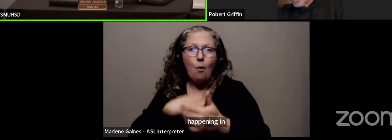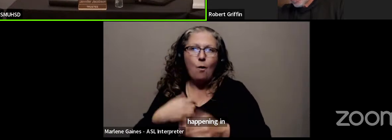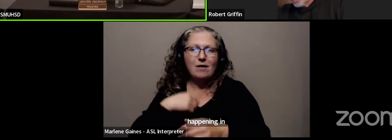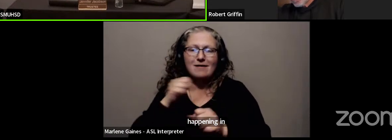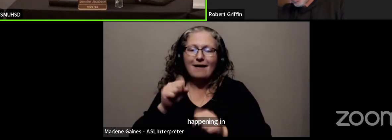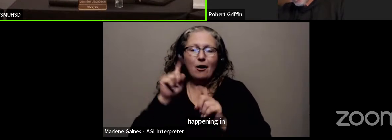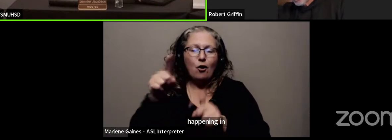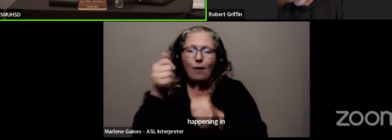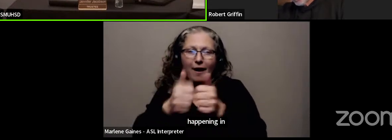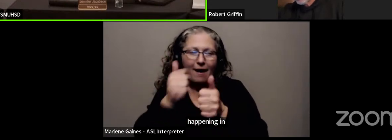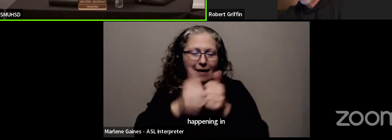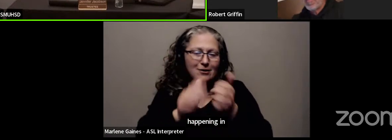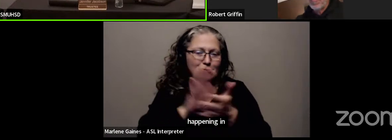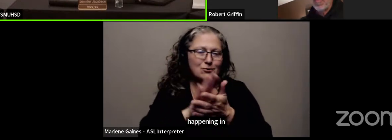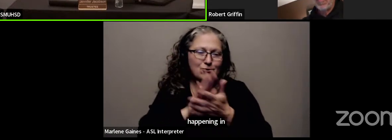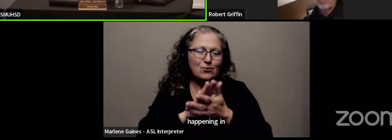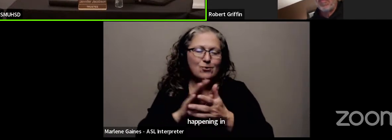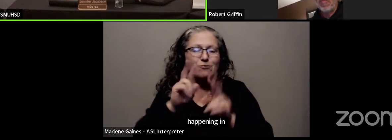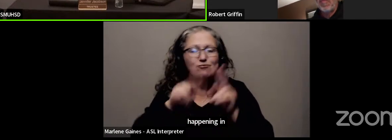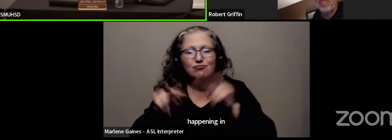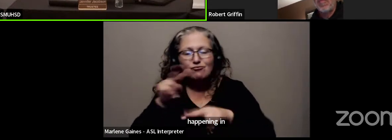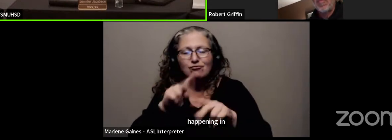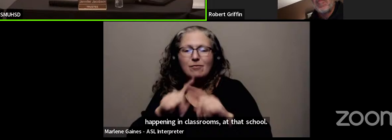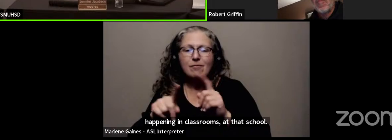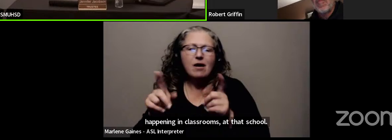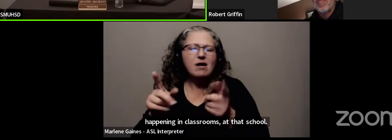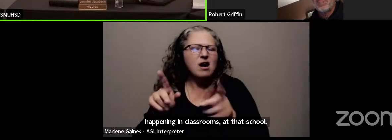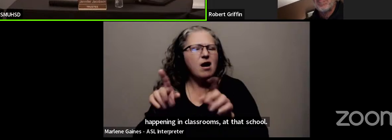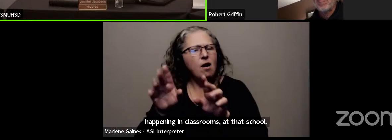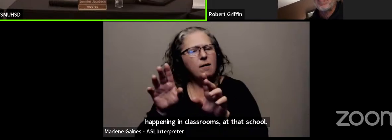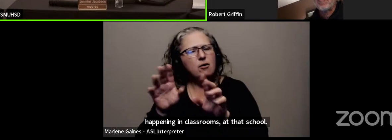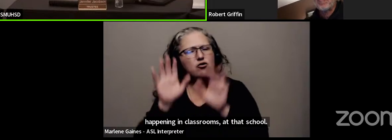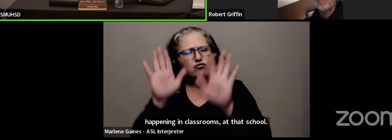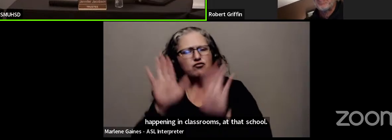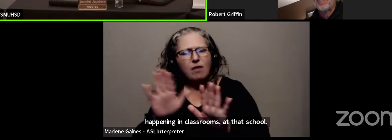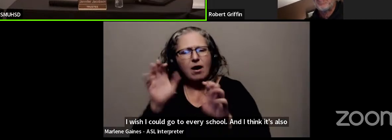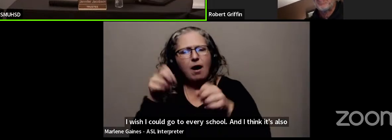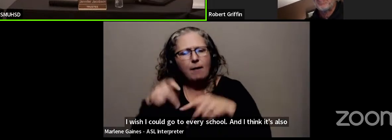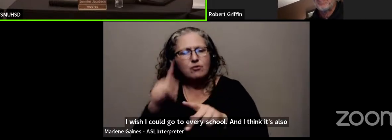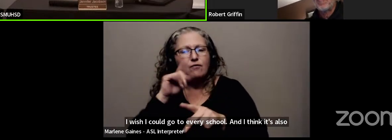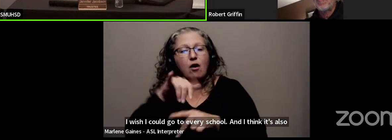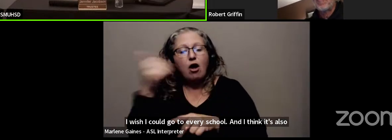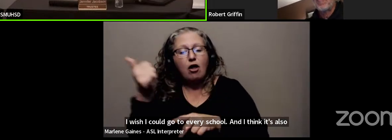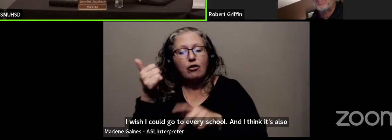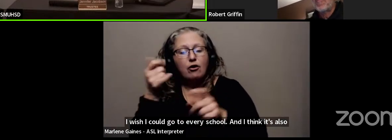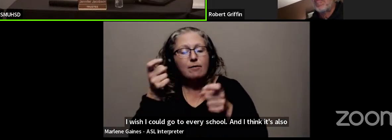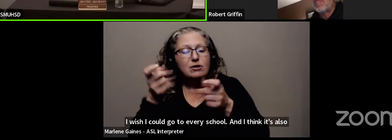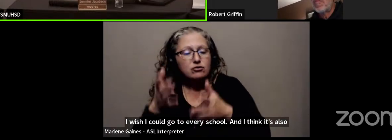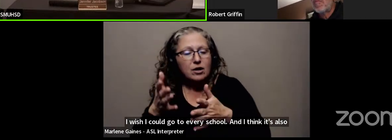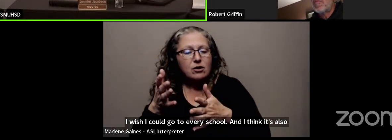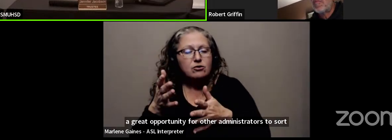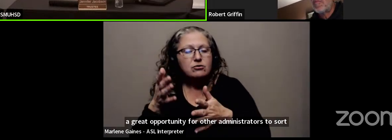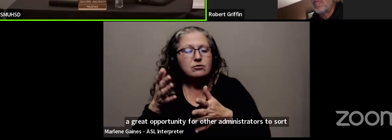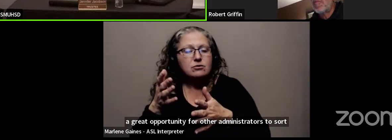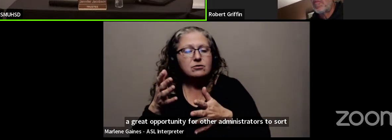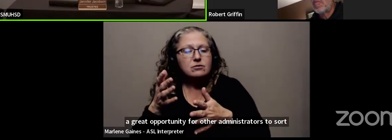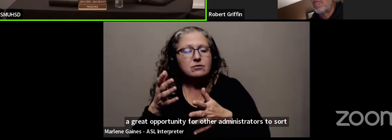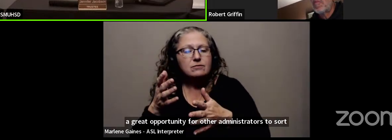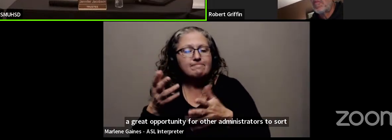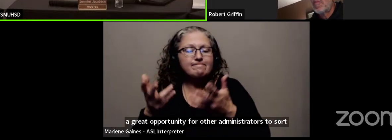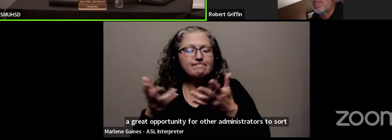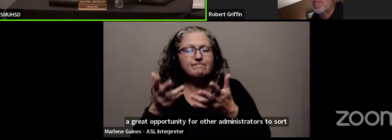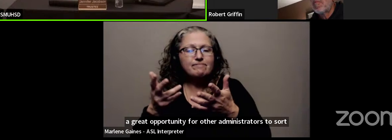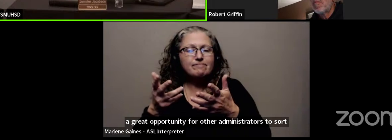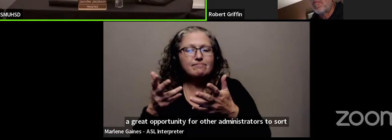every school. And I think it's also a great opportunity for other administrators to sort of cross-pollinate